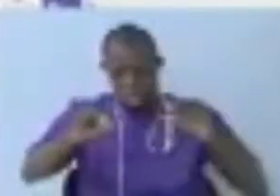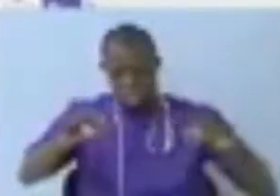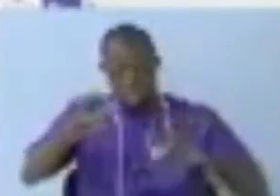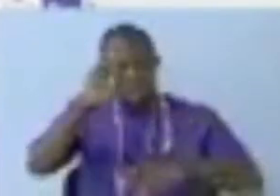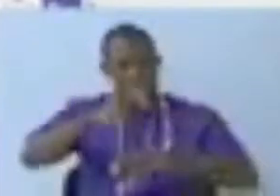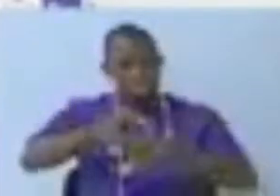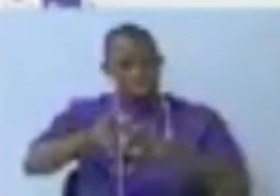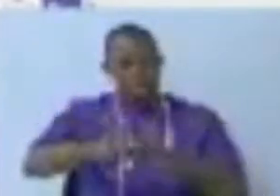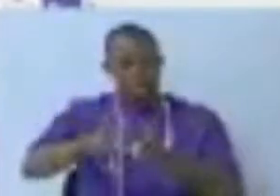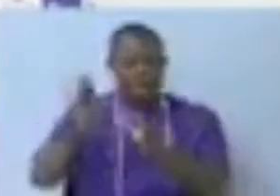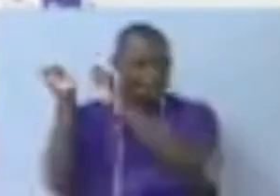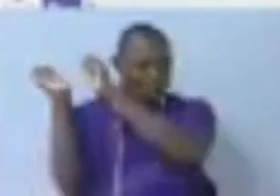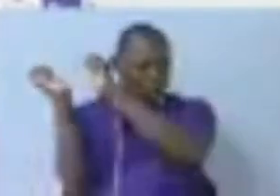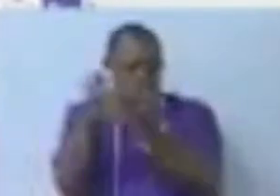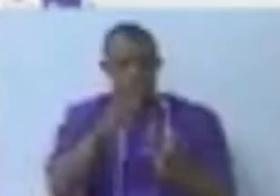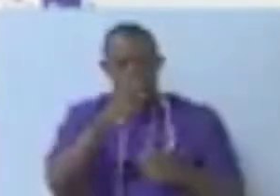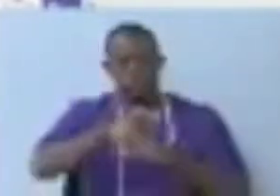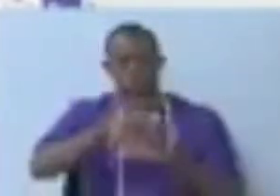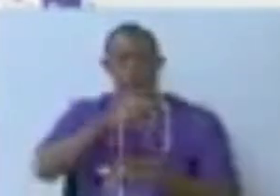her.